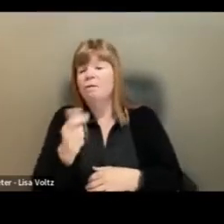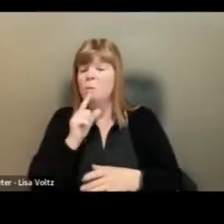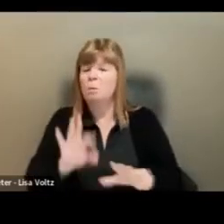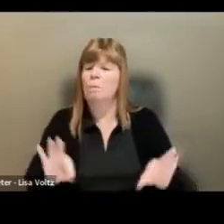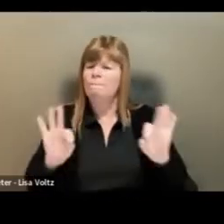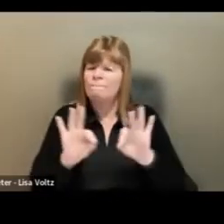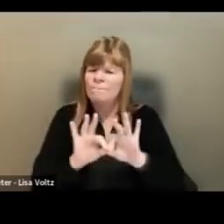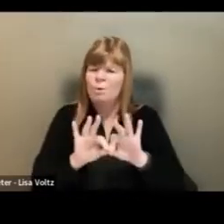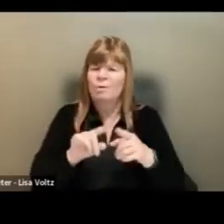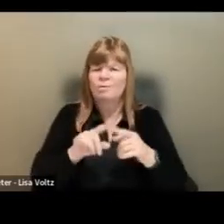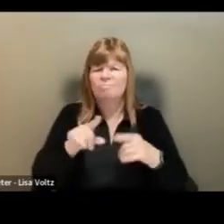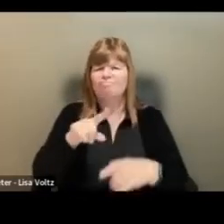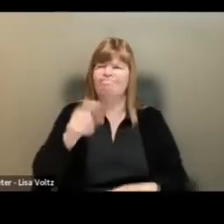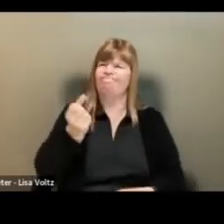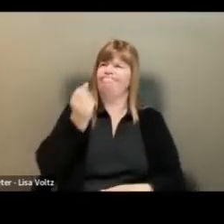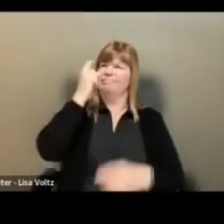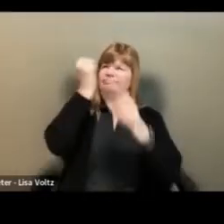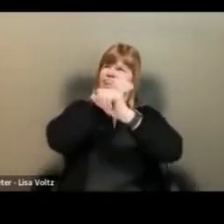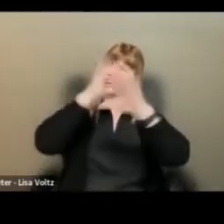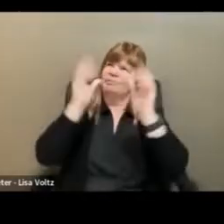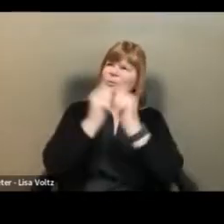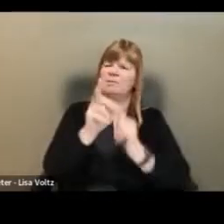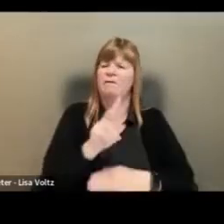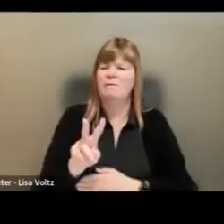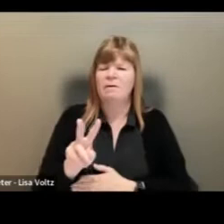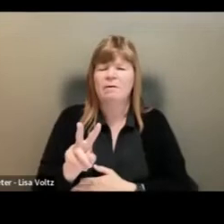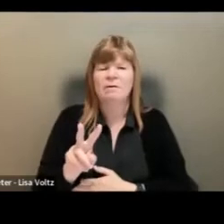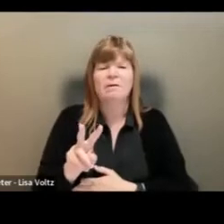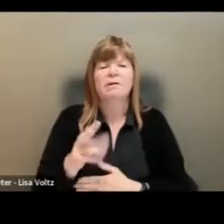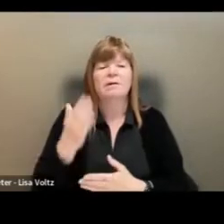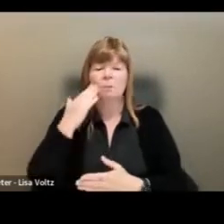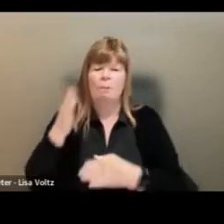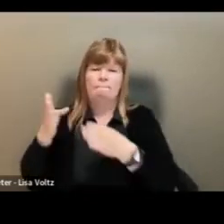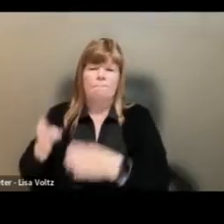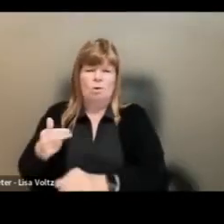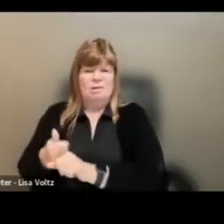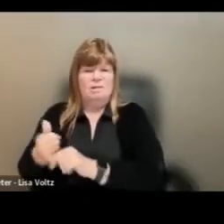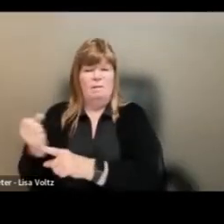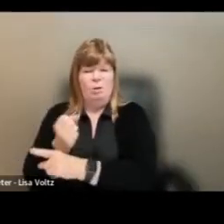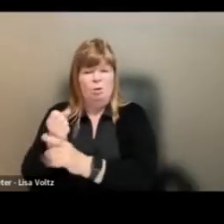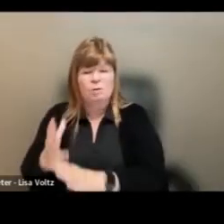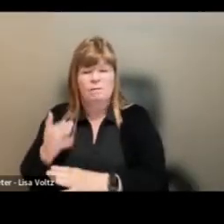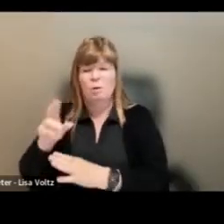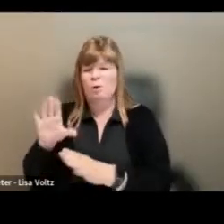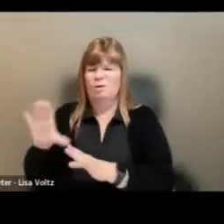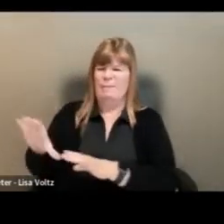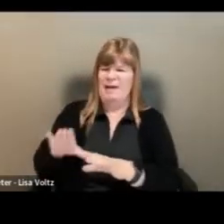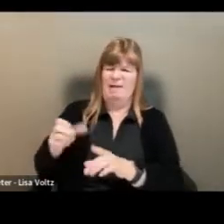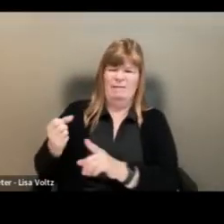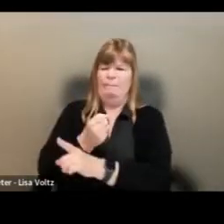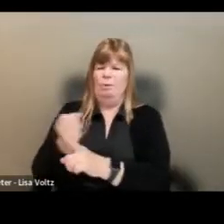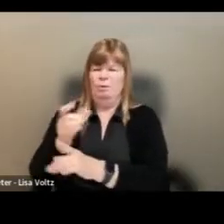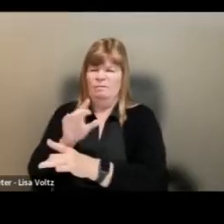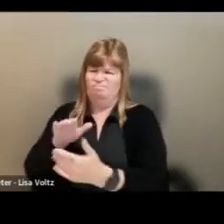to understand about domestic violence is that somebody who is abusive or is who behaving abusively towards their